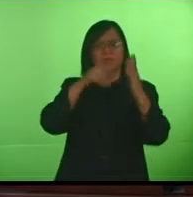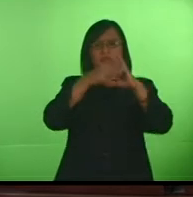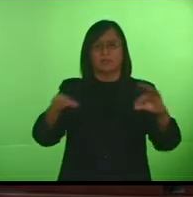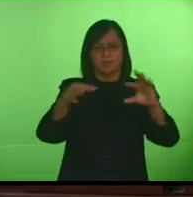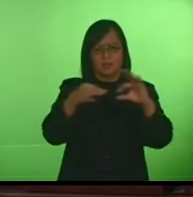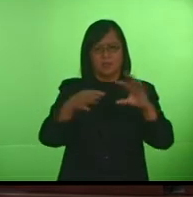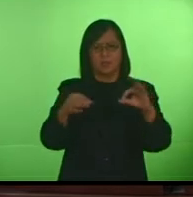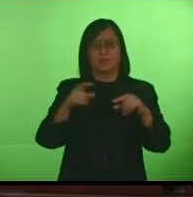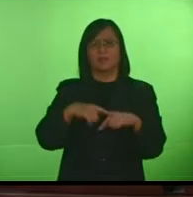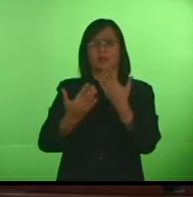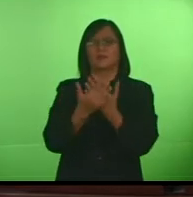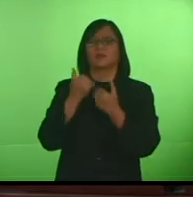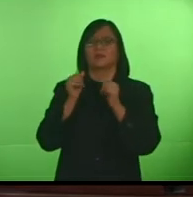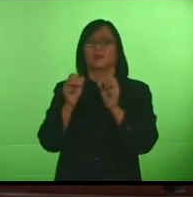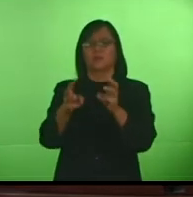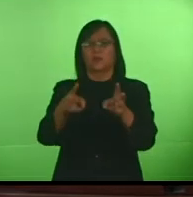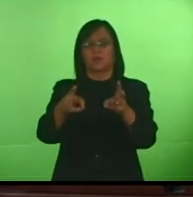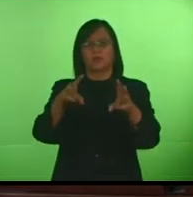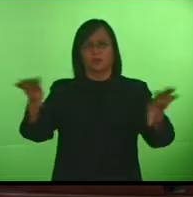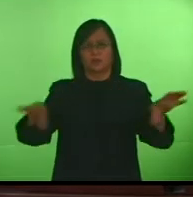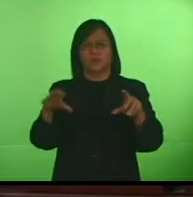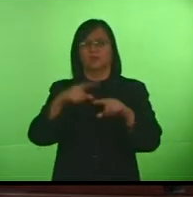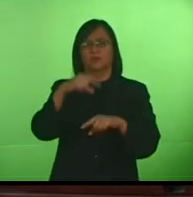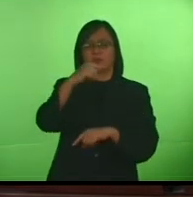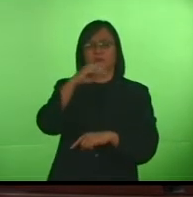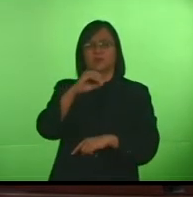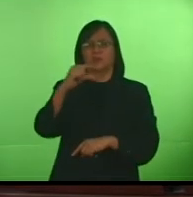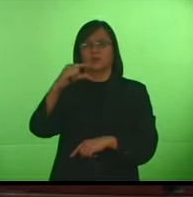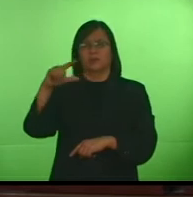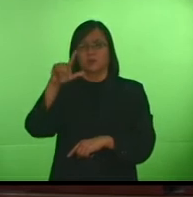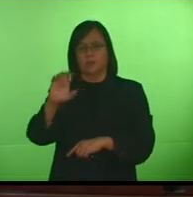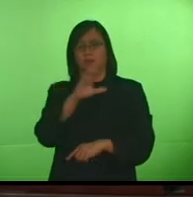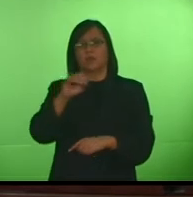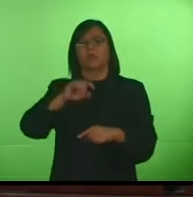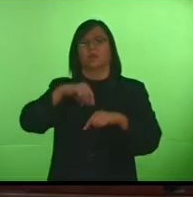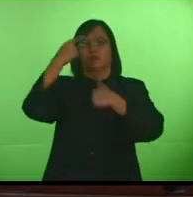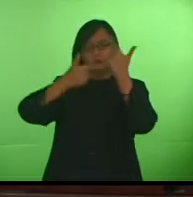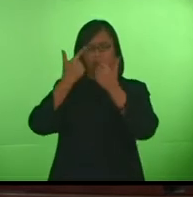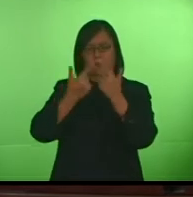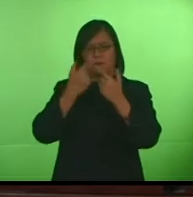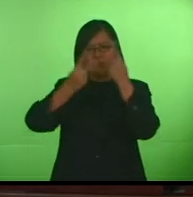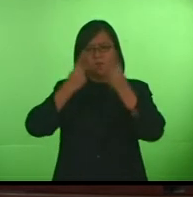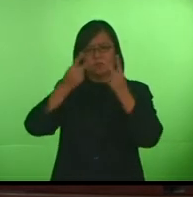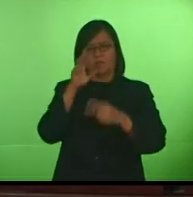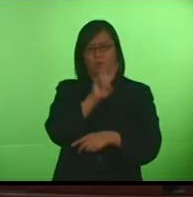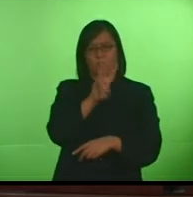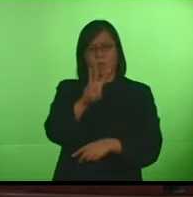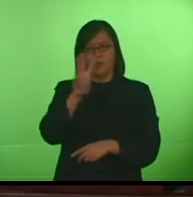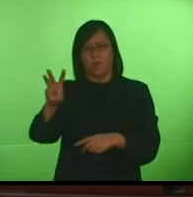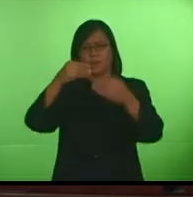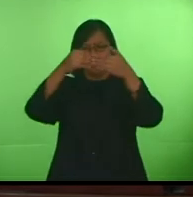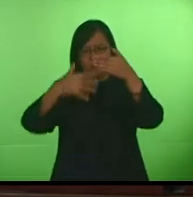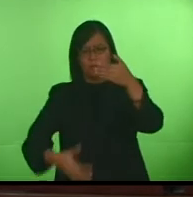is to Google interpreting charts and graphs and look through the websites listed so as to find